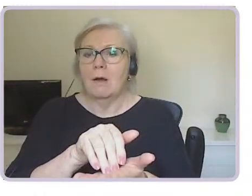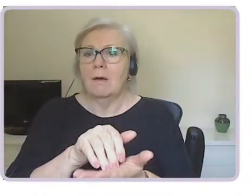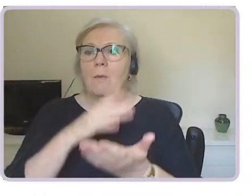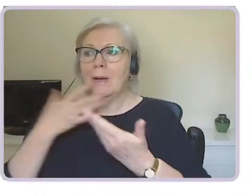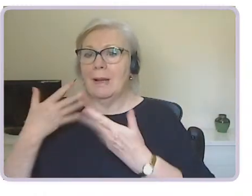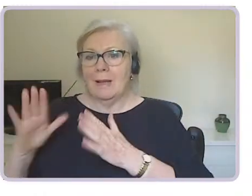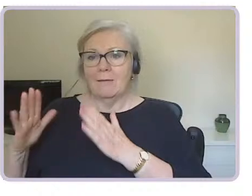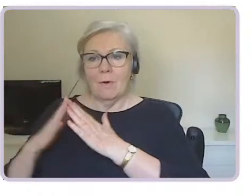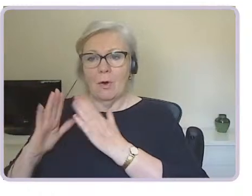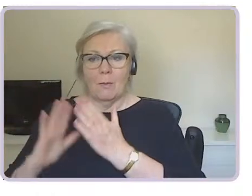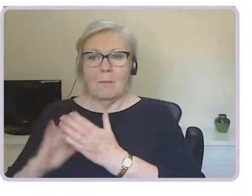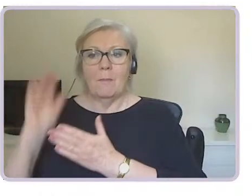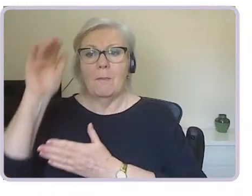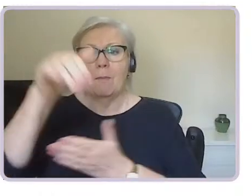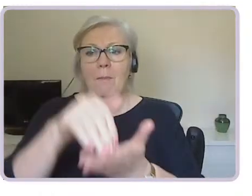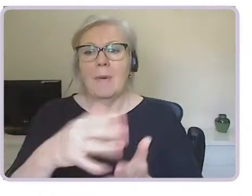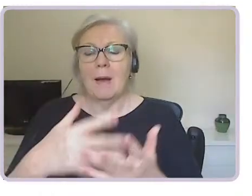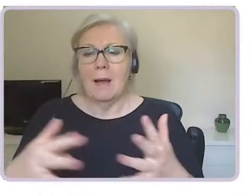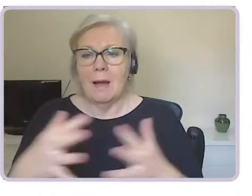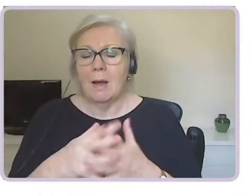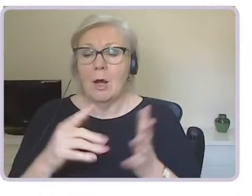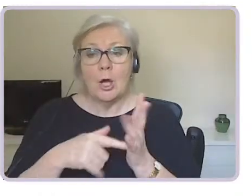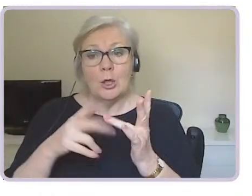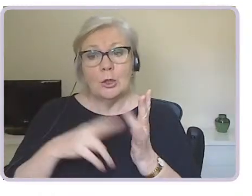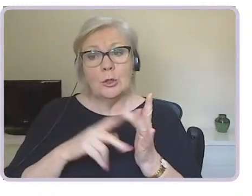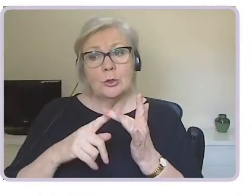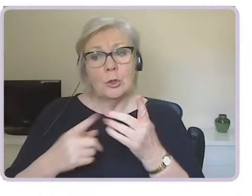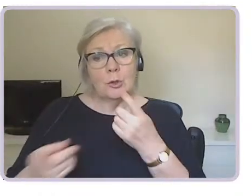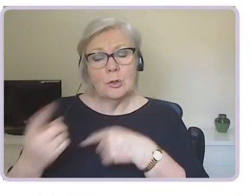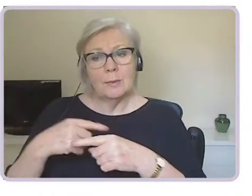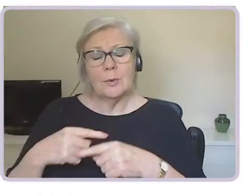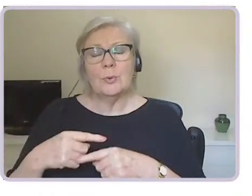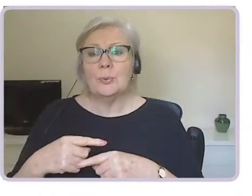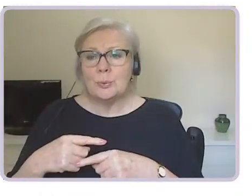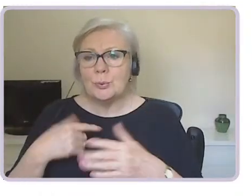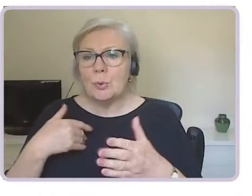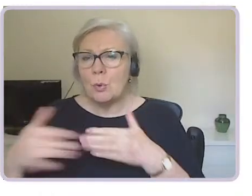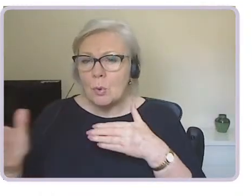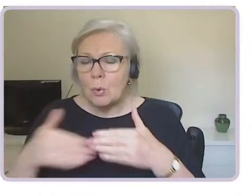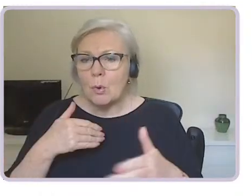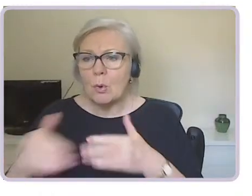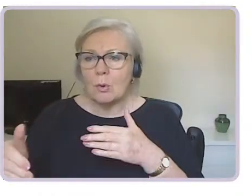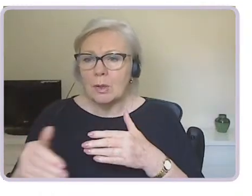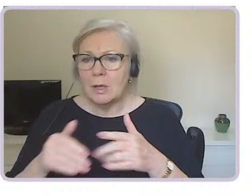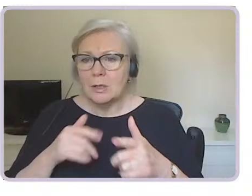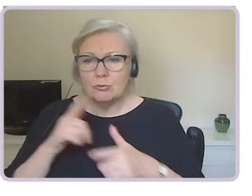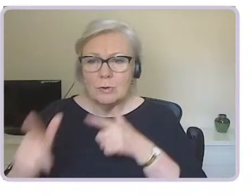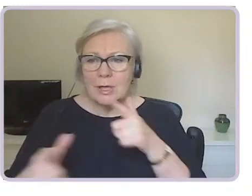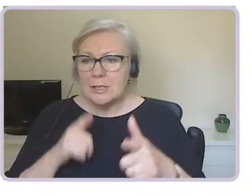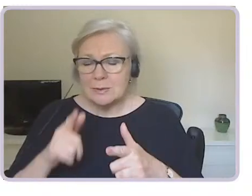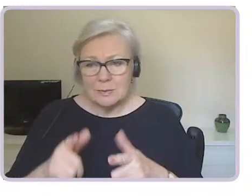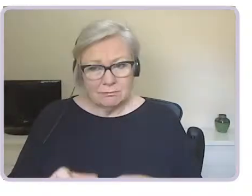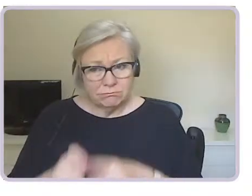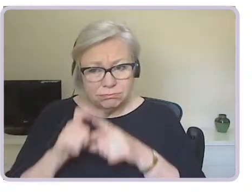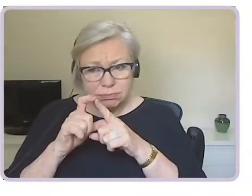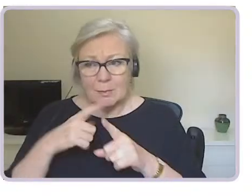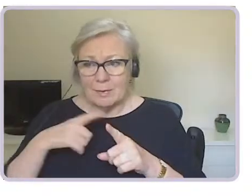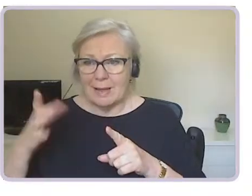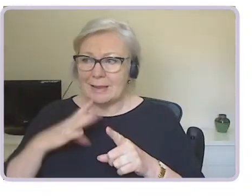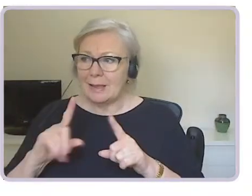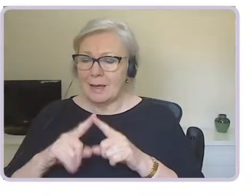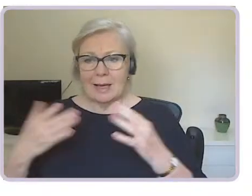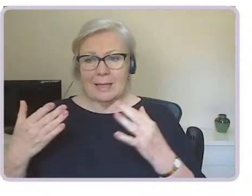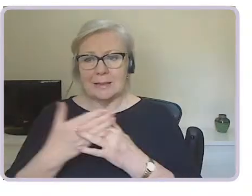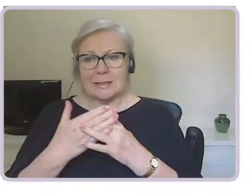Tony's circumstances have taught me that organising transport can be challenging for someone who needs an accessible vehicle or who has